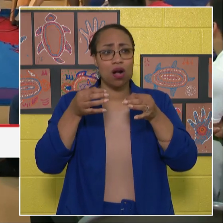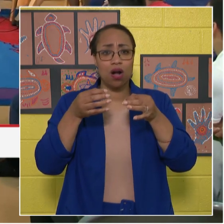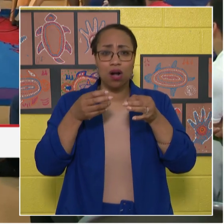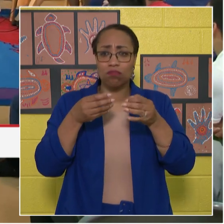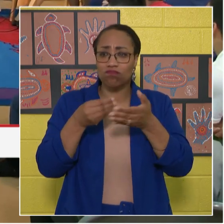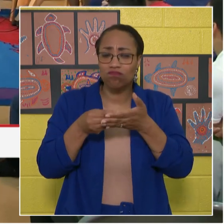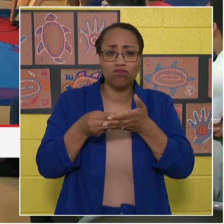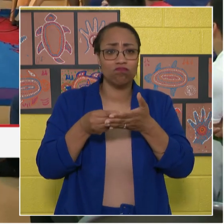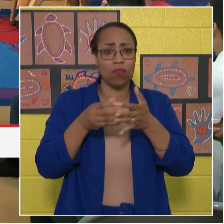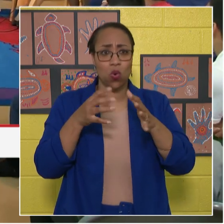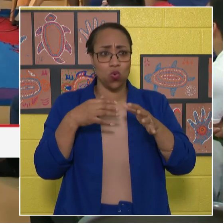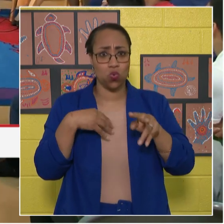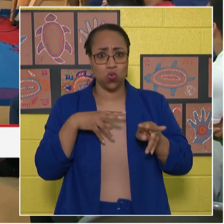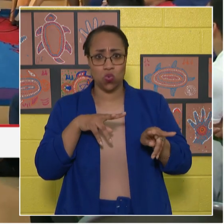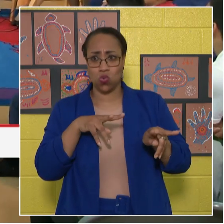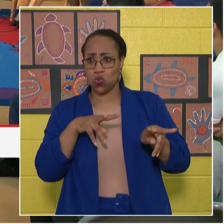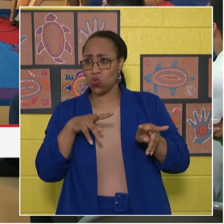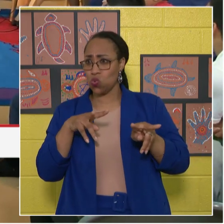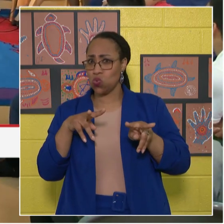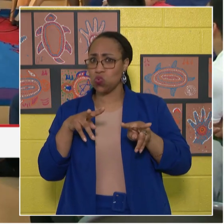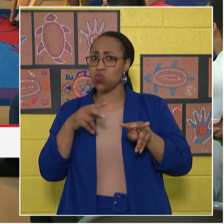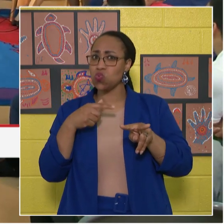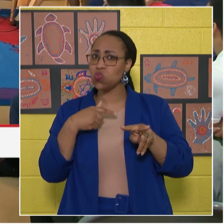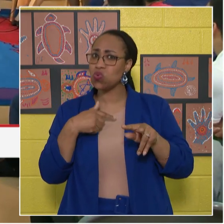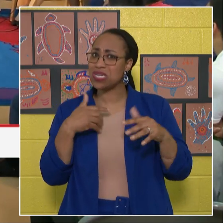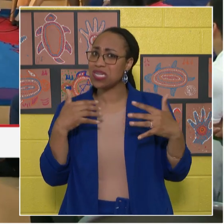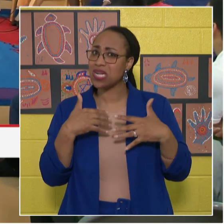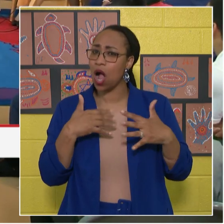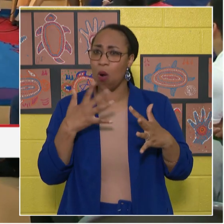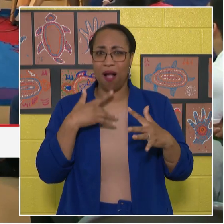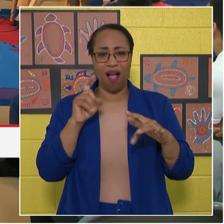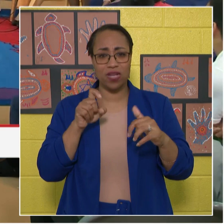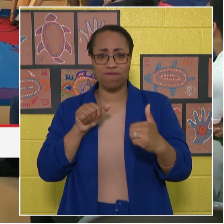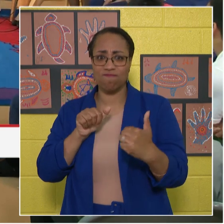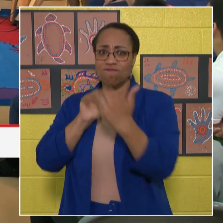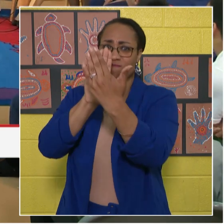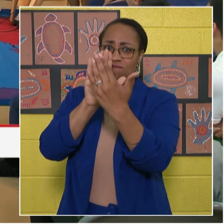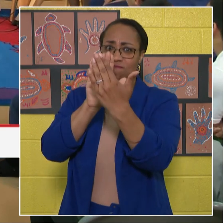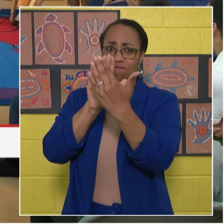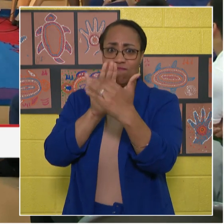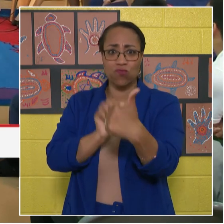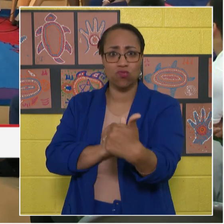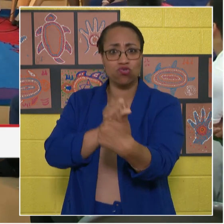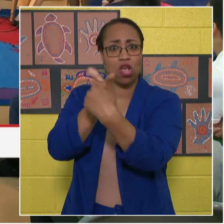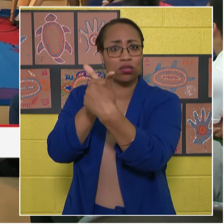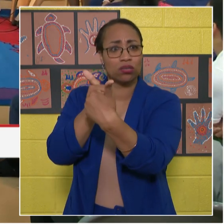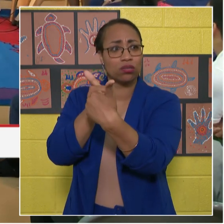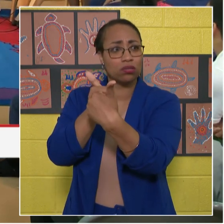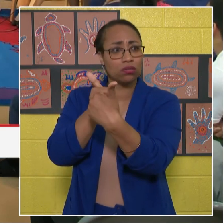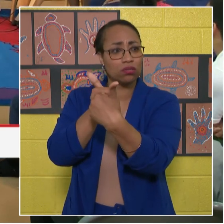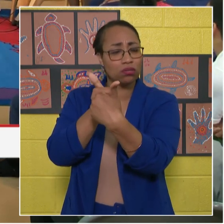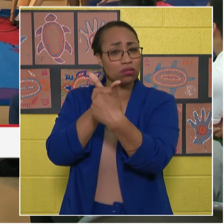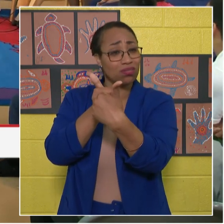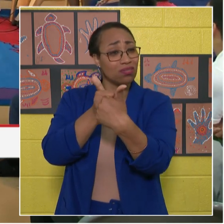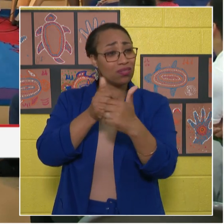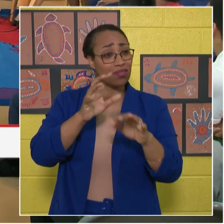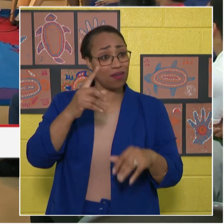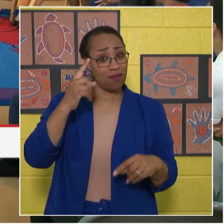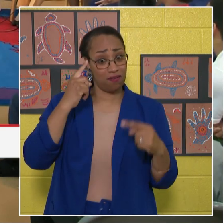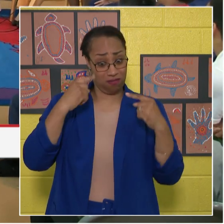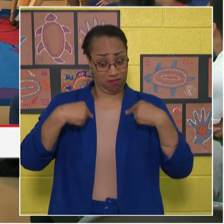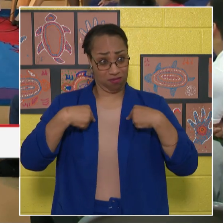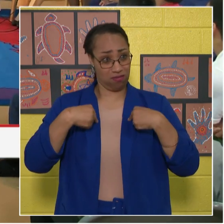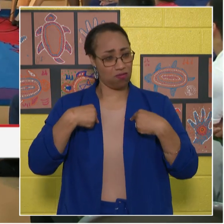And so I think it's difficult knowing that I know what the right thing to do is, but I also know